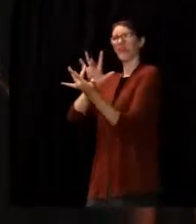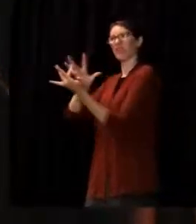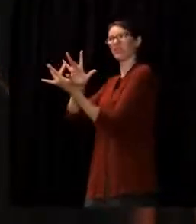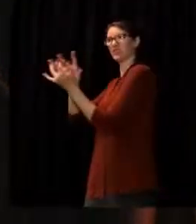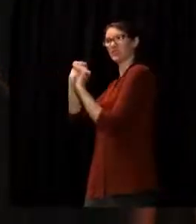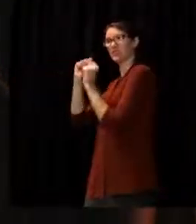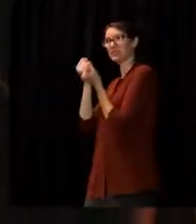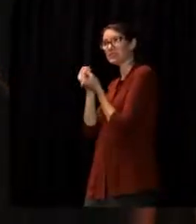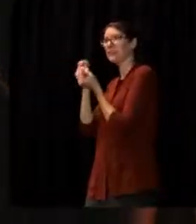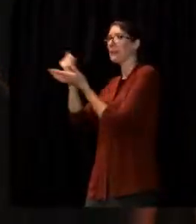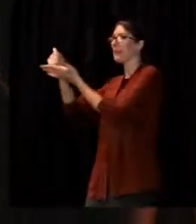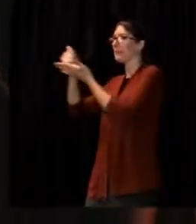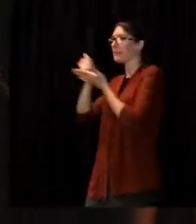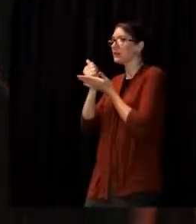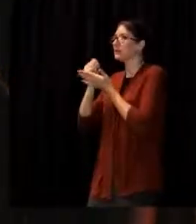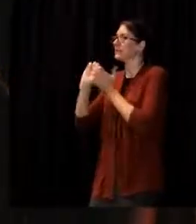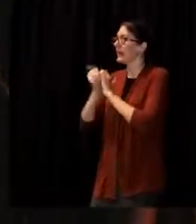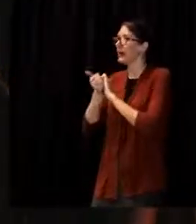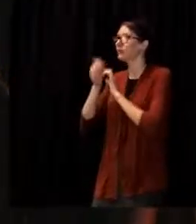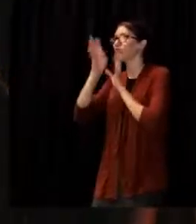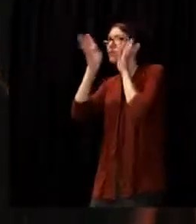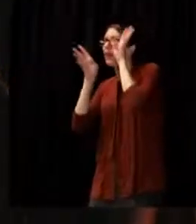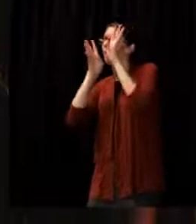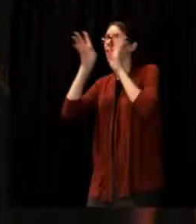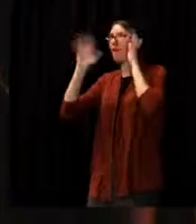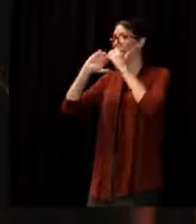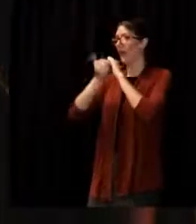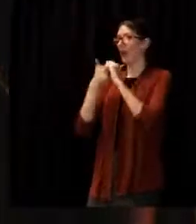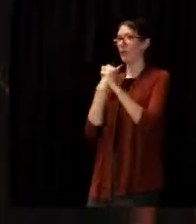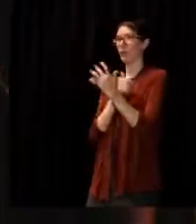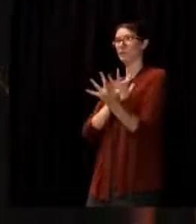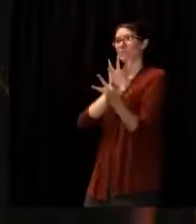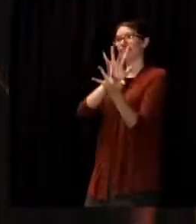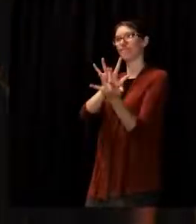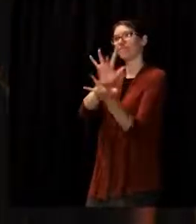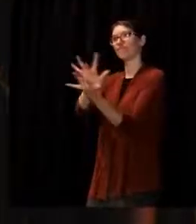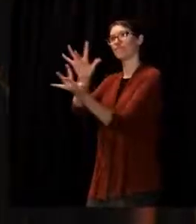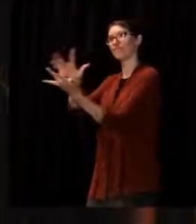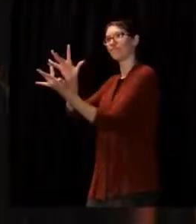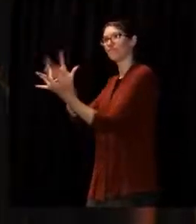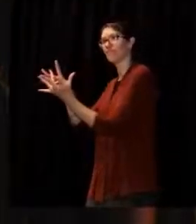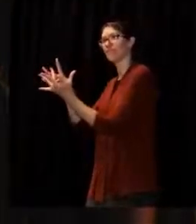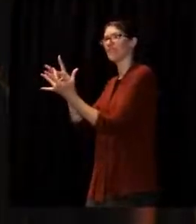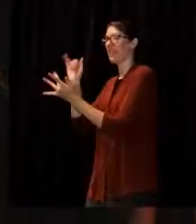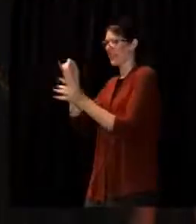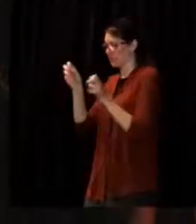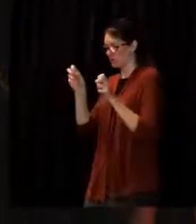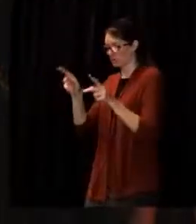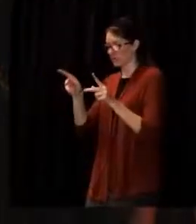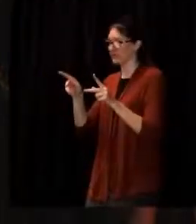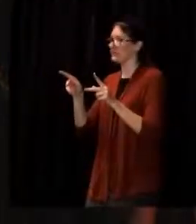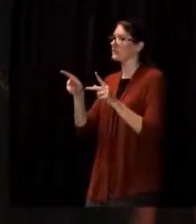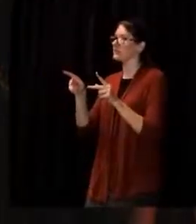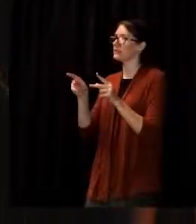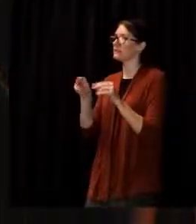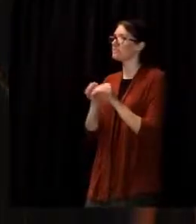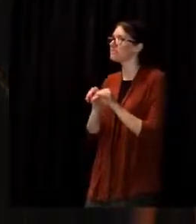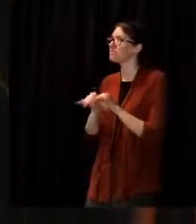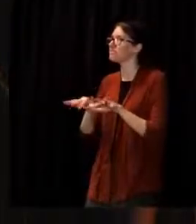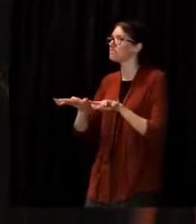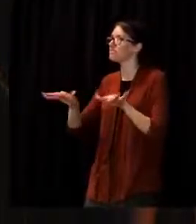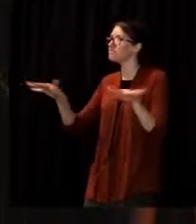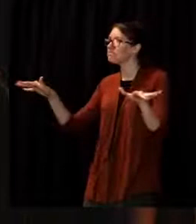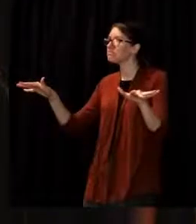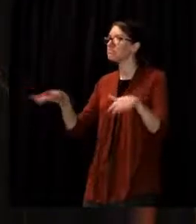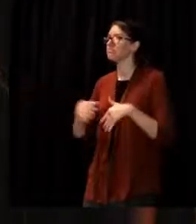as a church find new and creative ways in which we can do that and expand those opportunities. But the opportunities